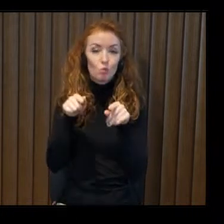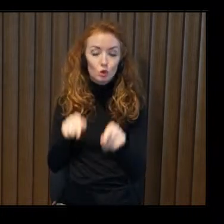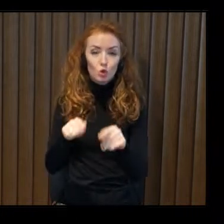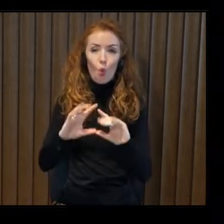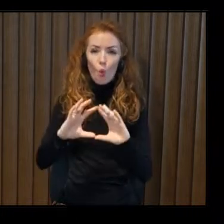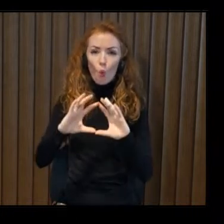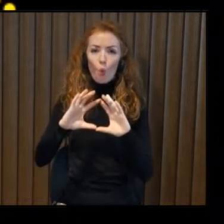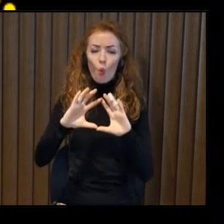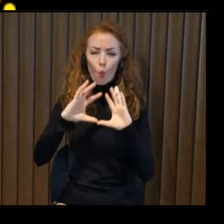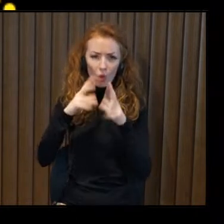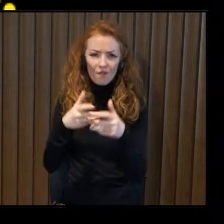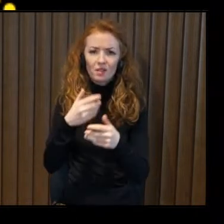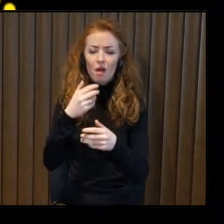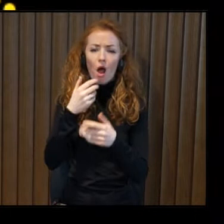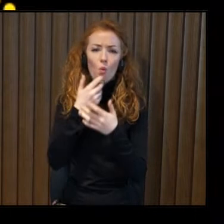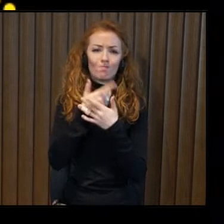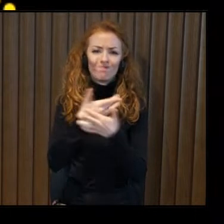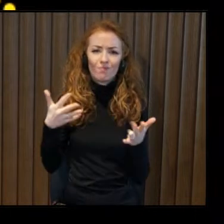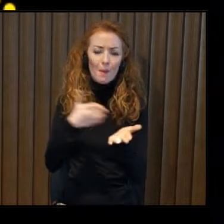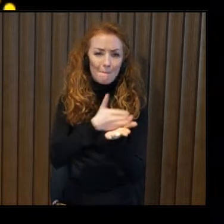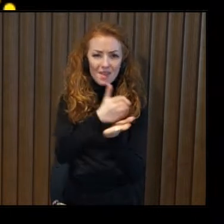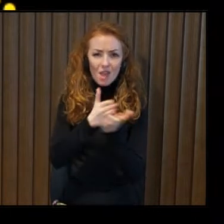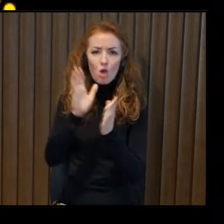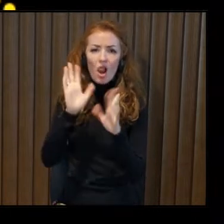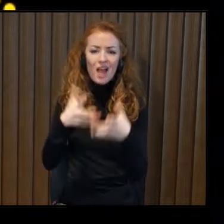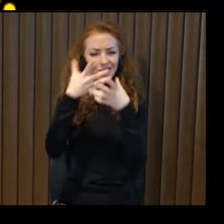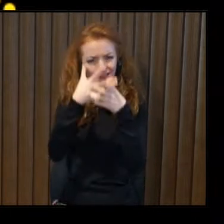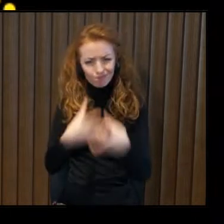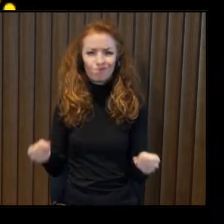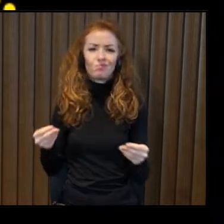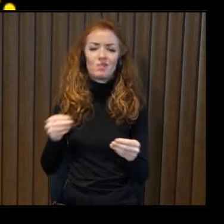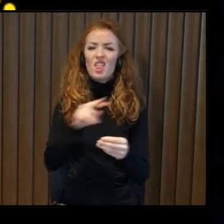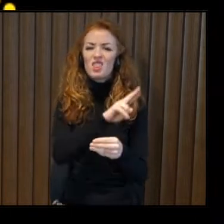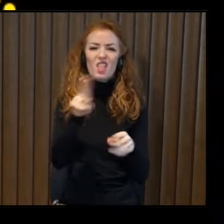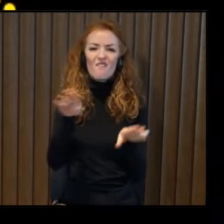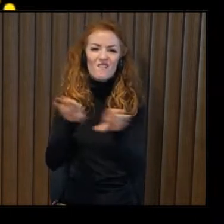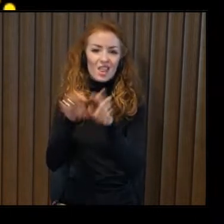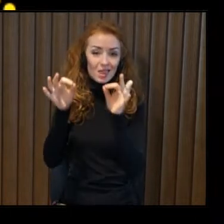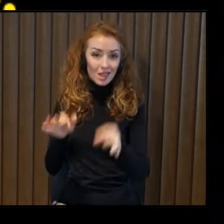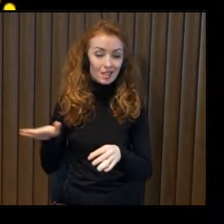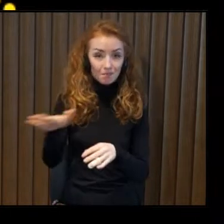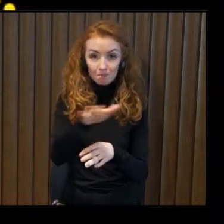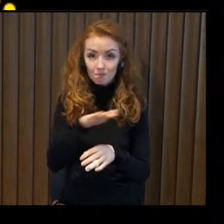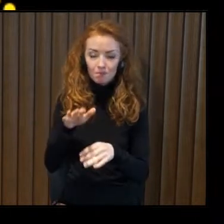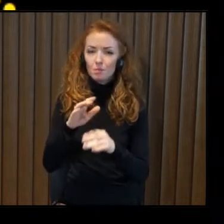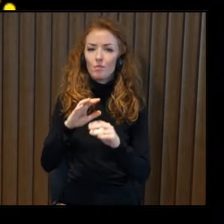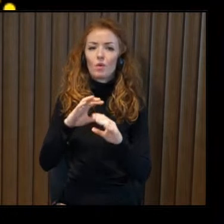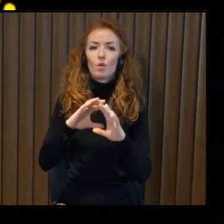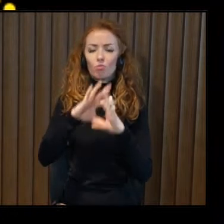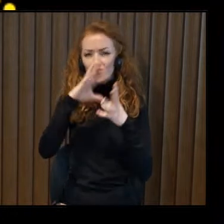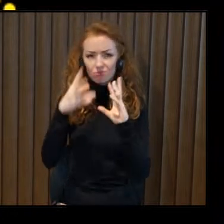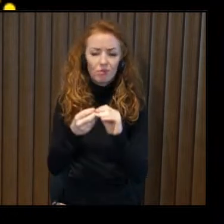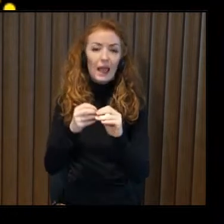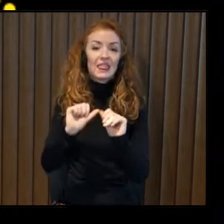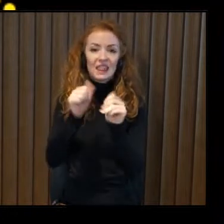eliminating inequality. And of course, universal design isn't just an American thing. It's not just a Norwegian thing. One of my businesses